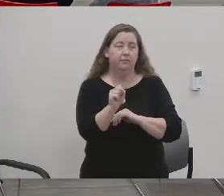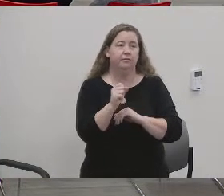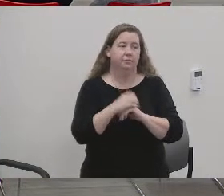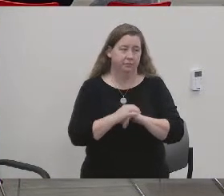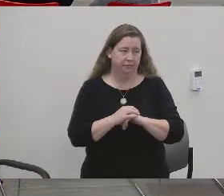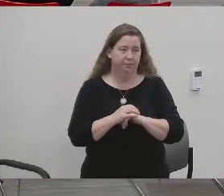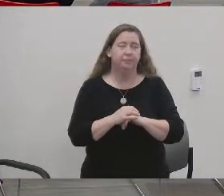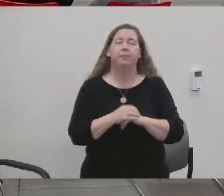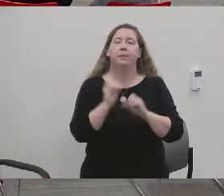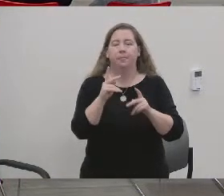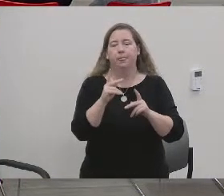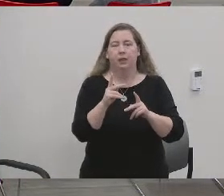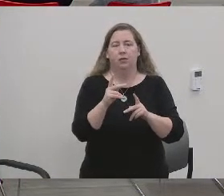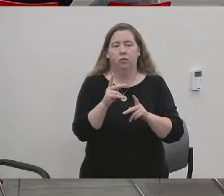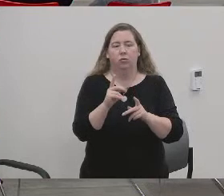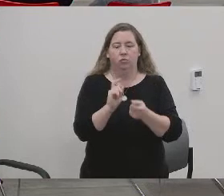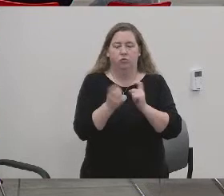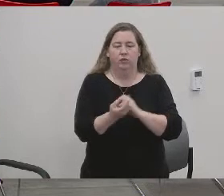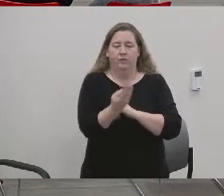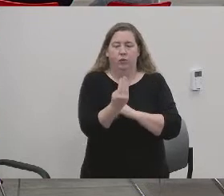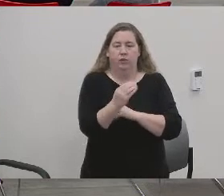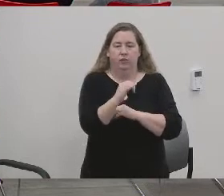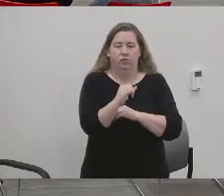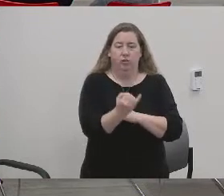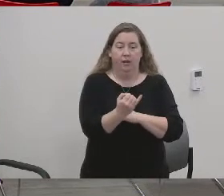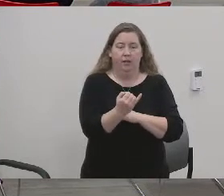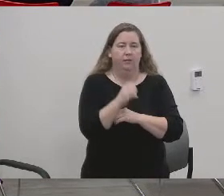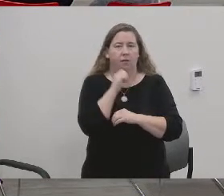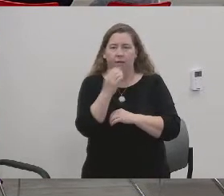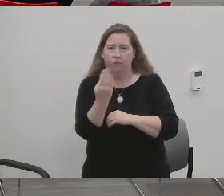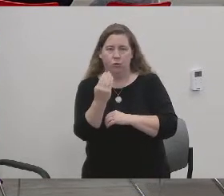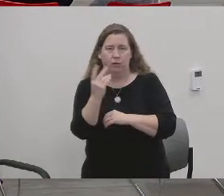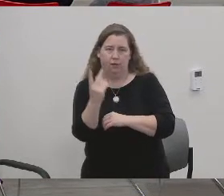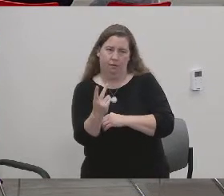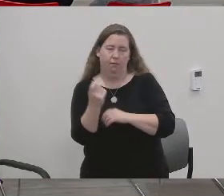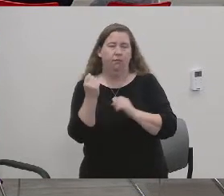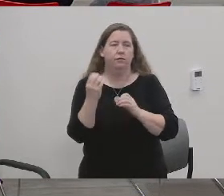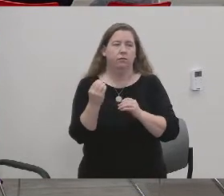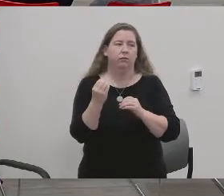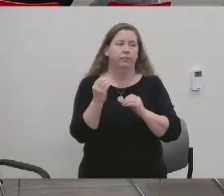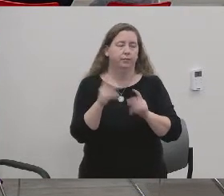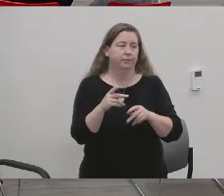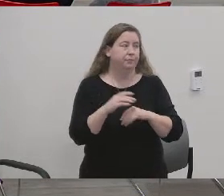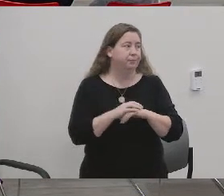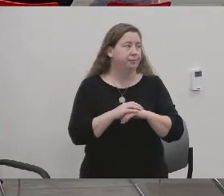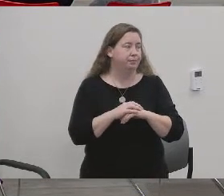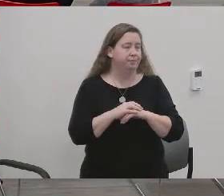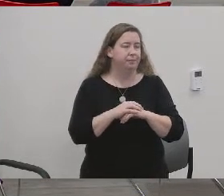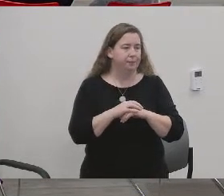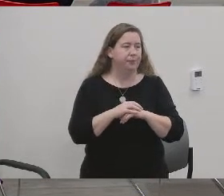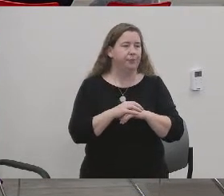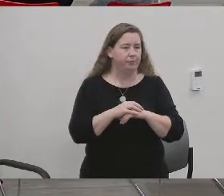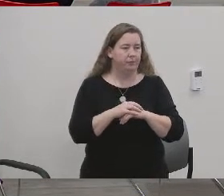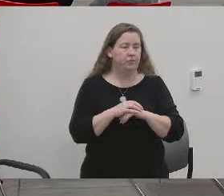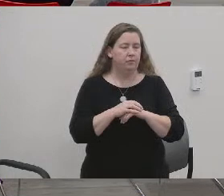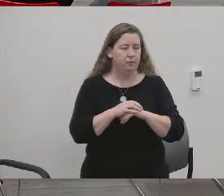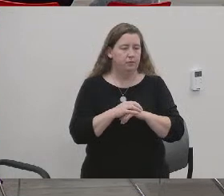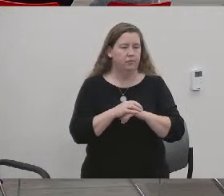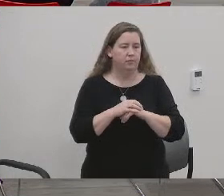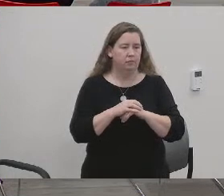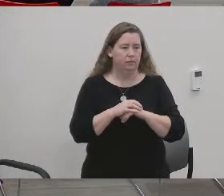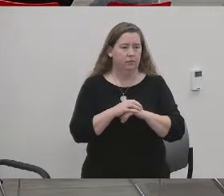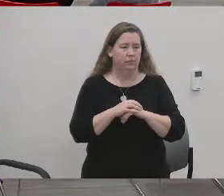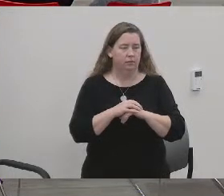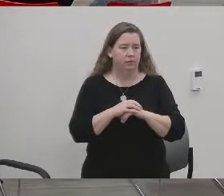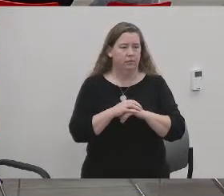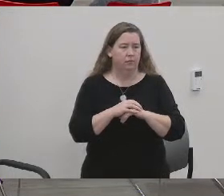So the correction is just 14J instead of 14K. Correction, otherwise the correction's okay? Yes. Okay.